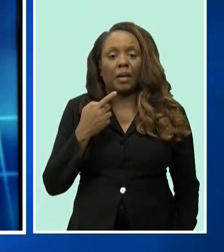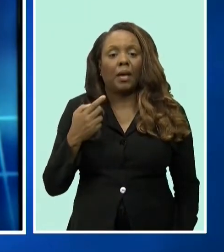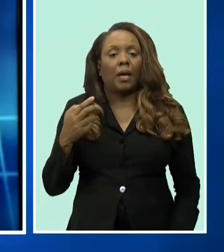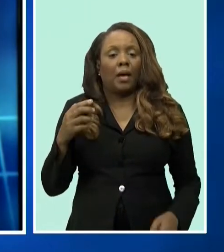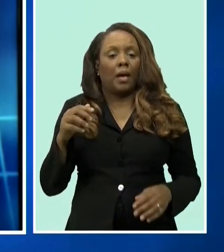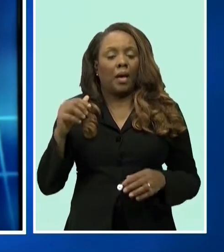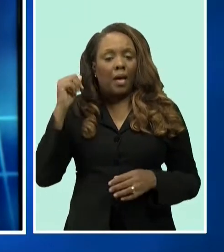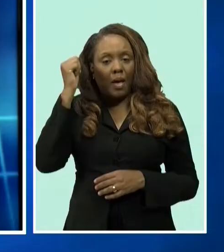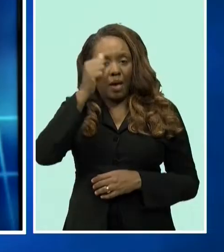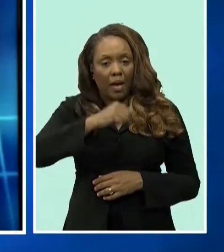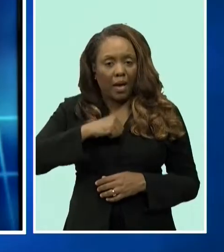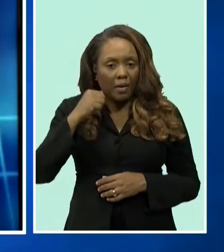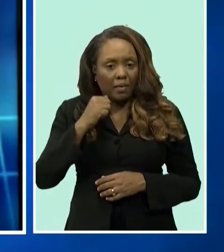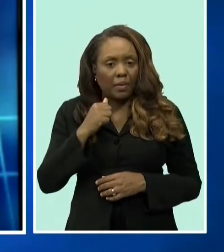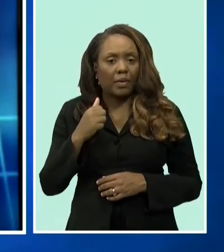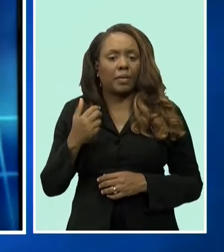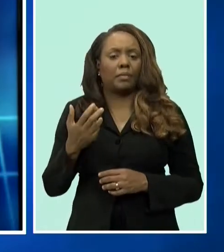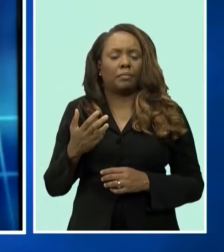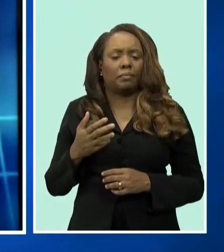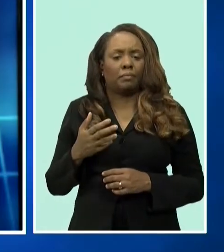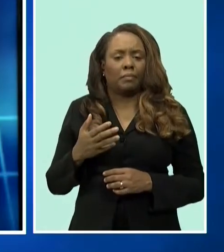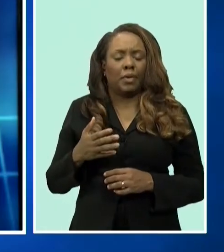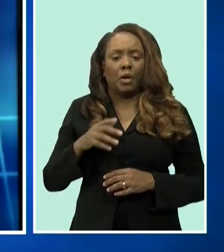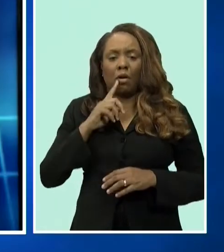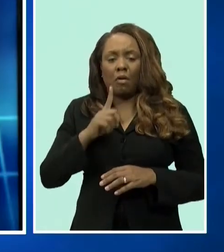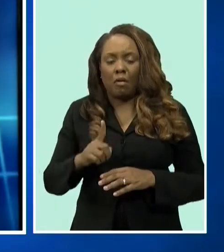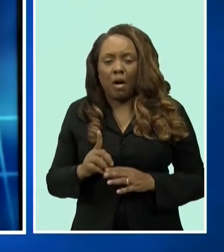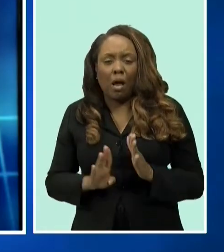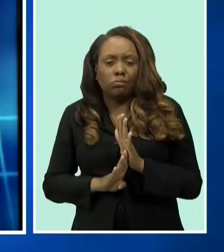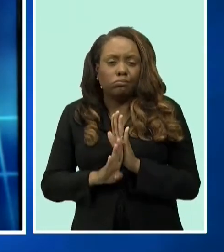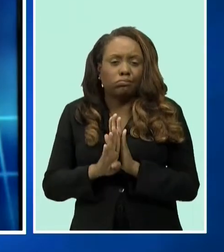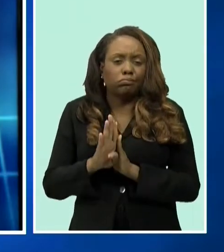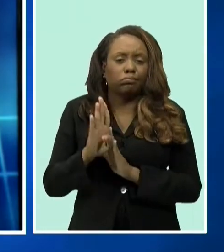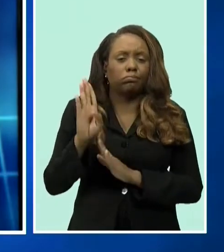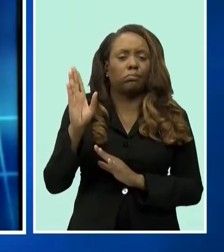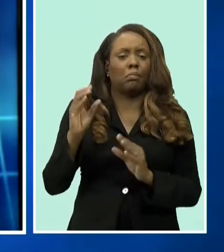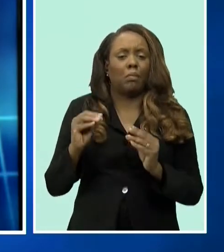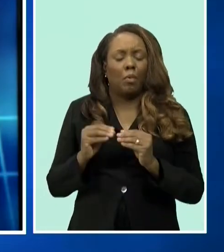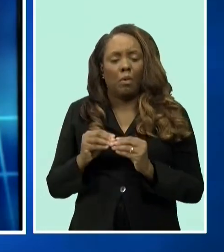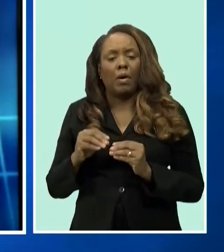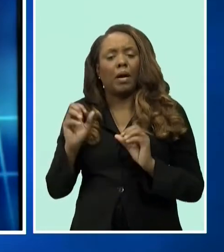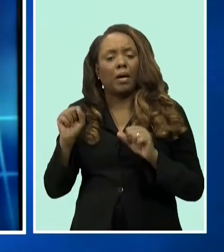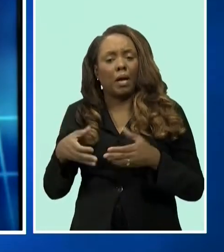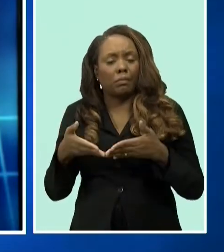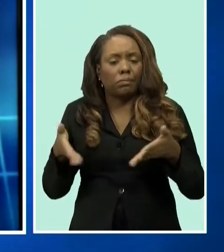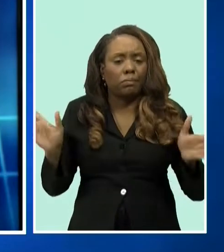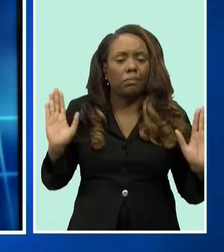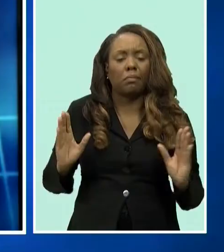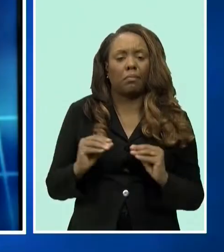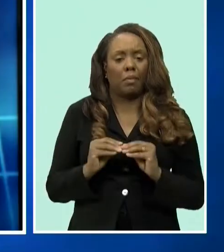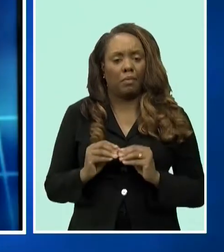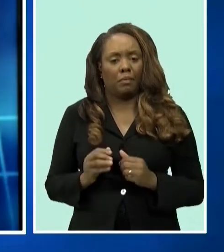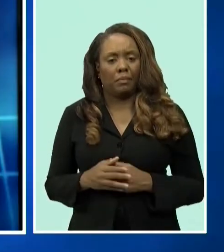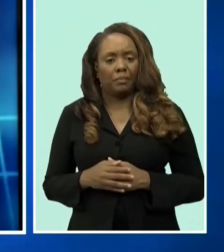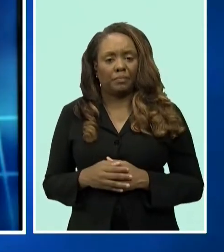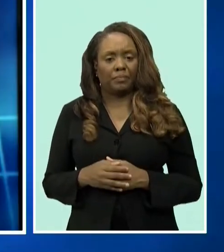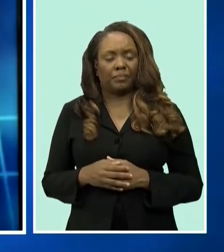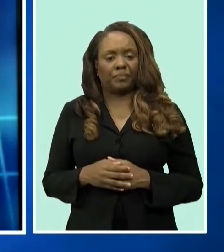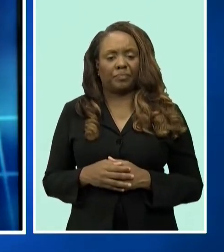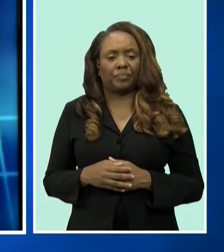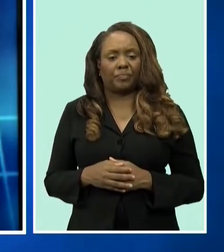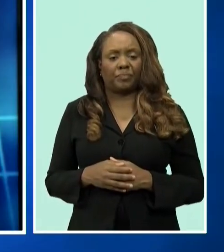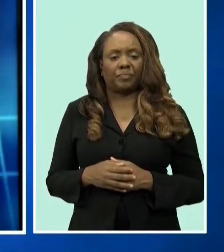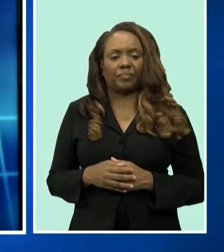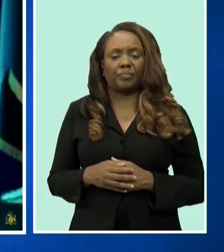the CTO views Africa as an emerging market and one into which its members should expand.